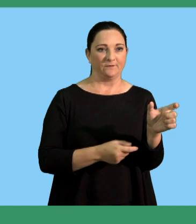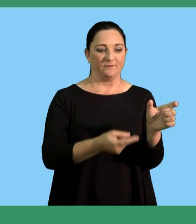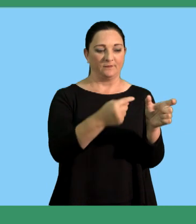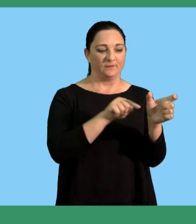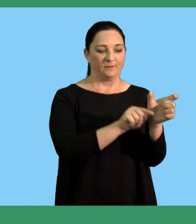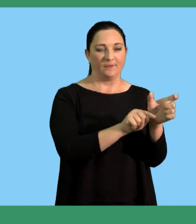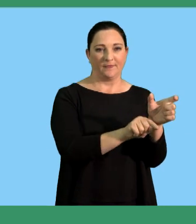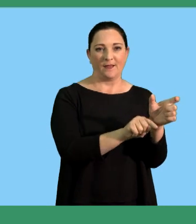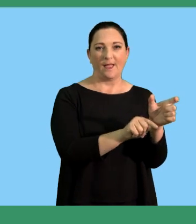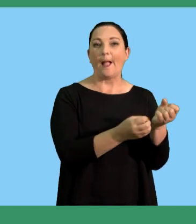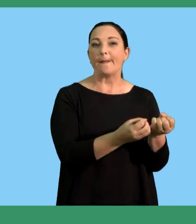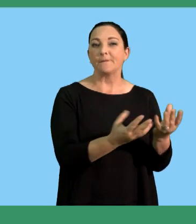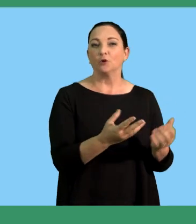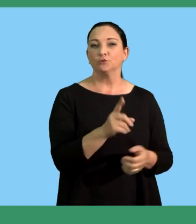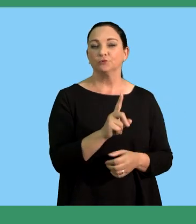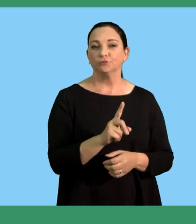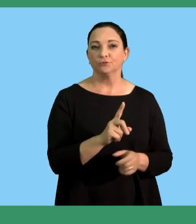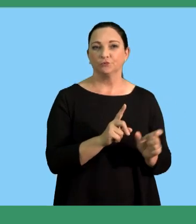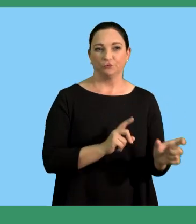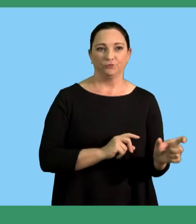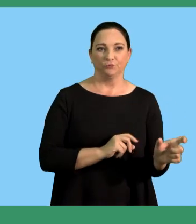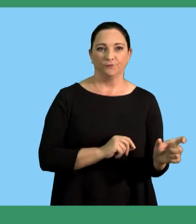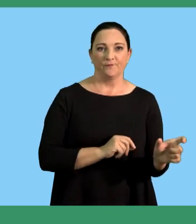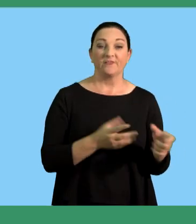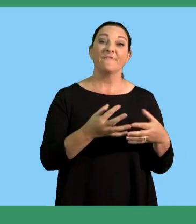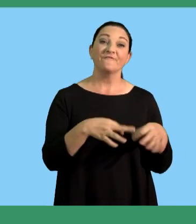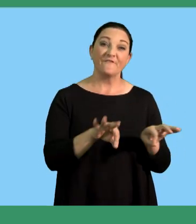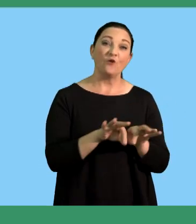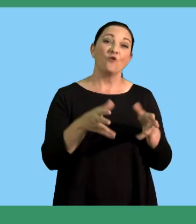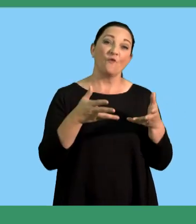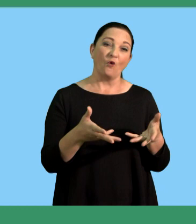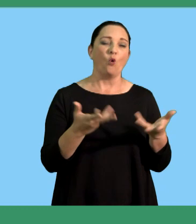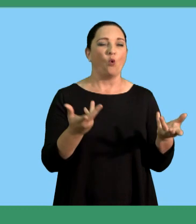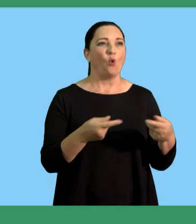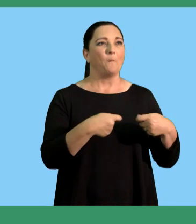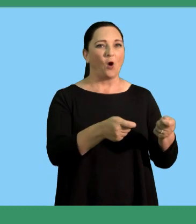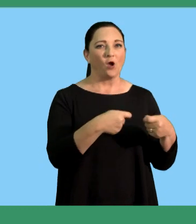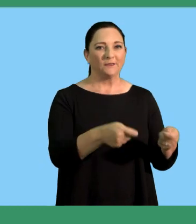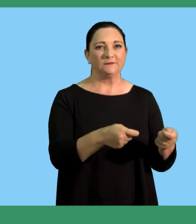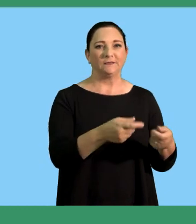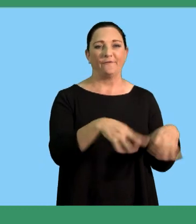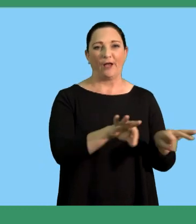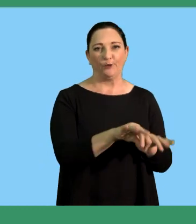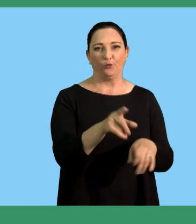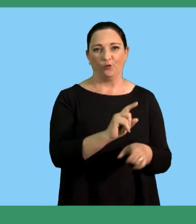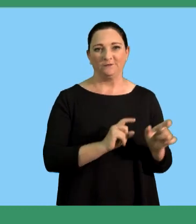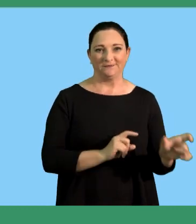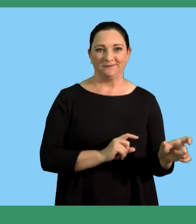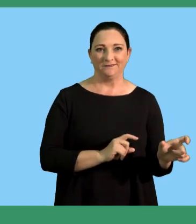Over, now, what are we checking? The value of stock, or the market value. What is the market value over